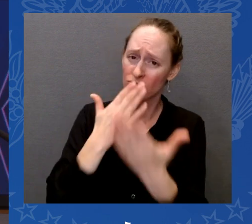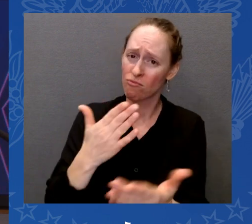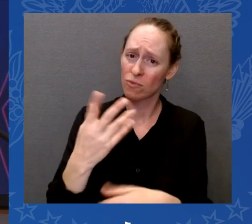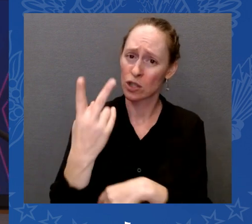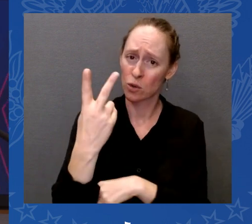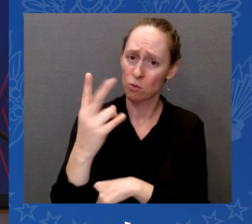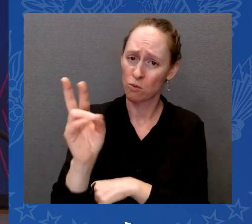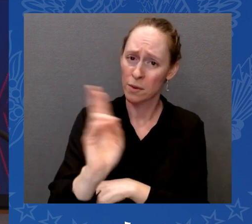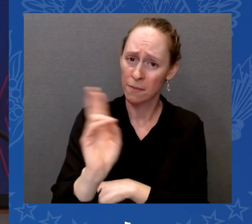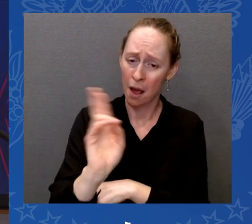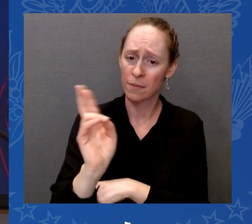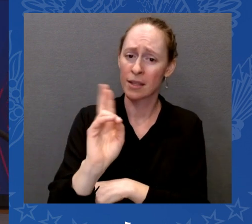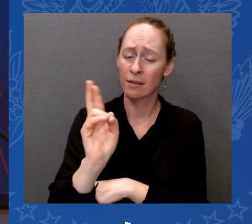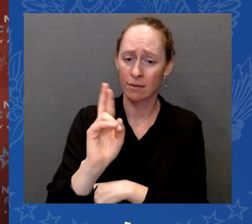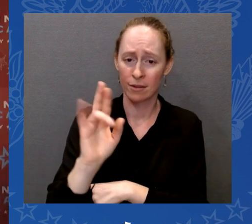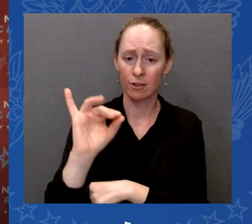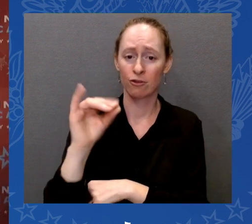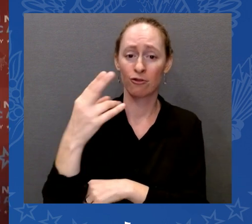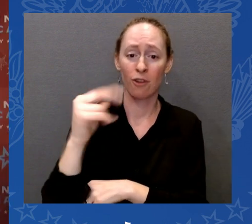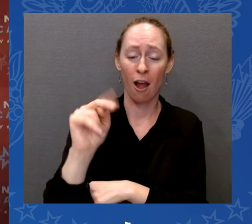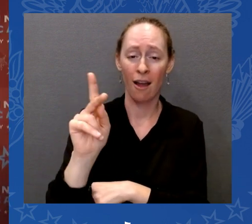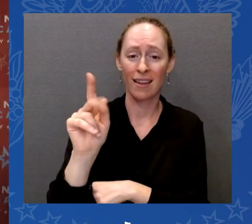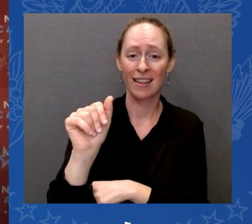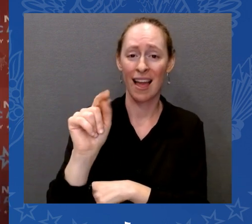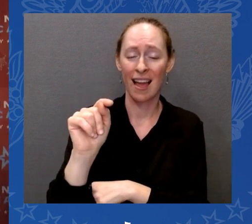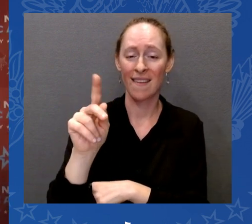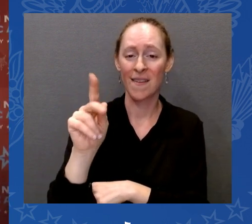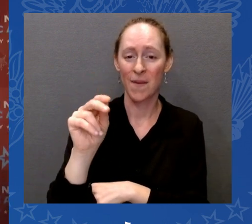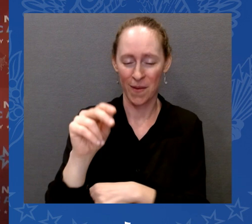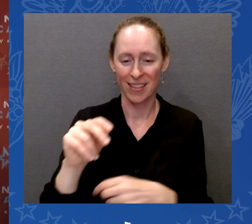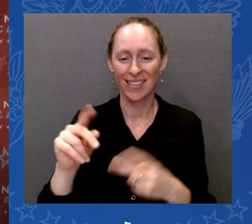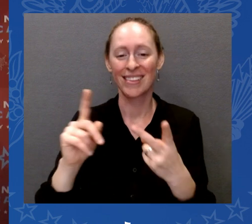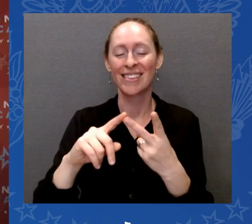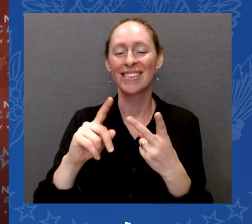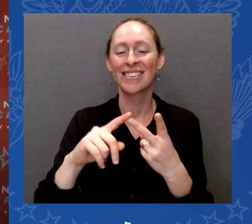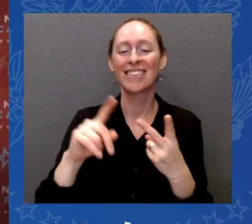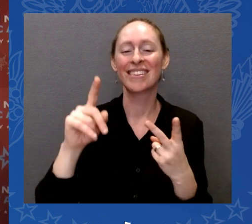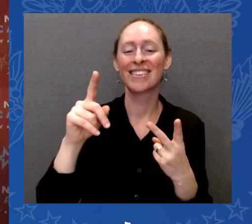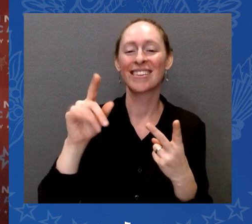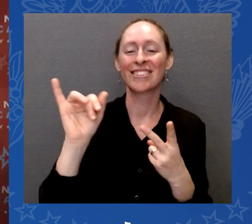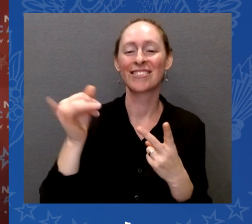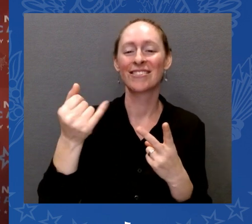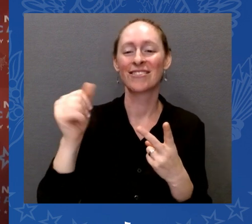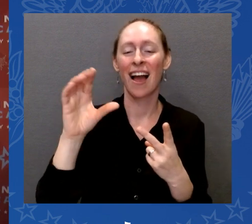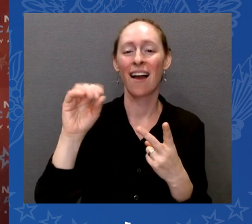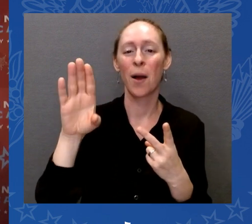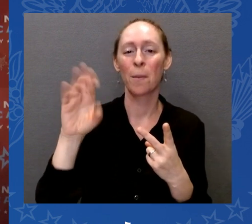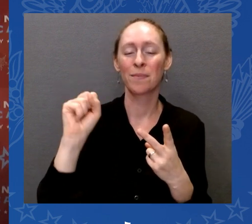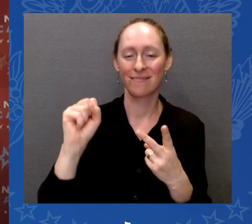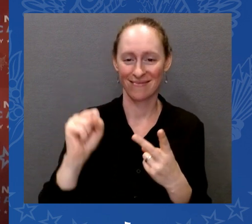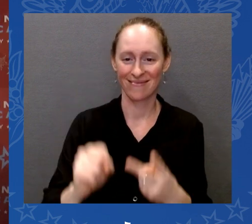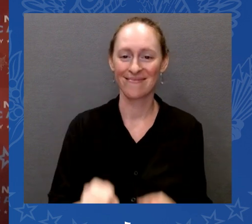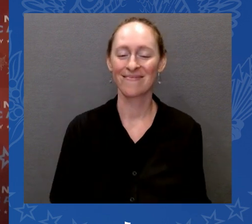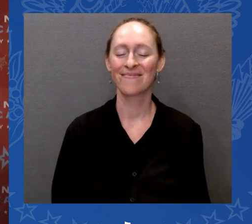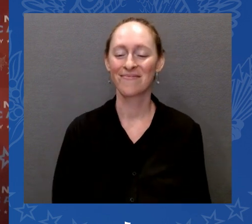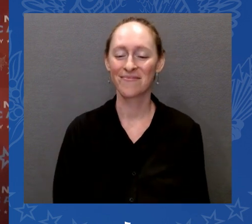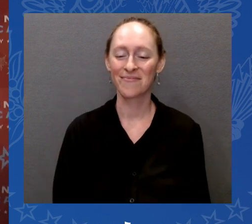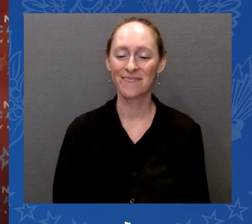the 2 who supported it. I'm grateful. I'm grateful you stood up. I'm grateful at least you stood up.